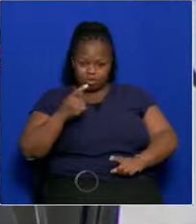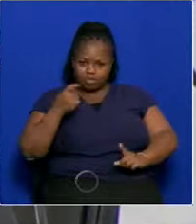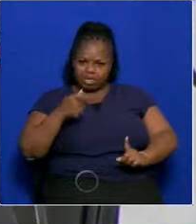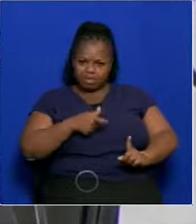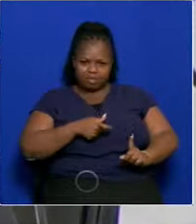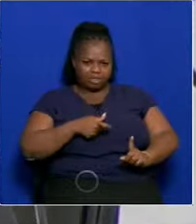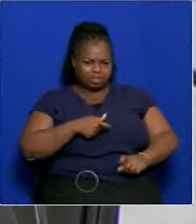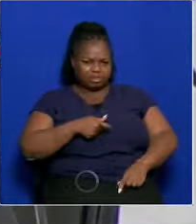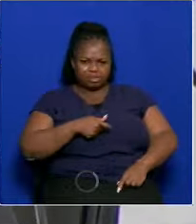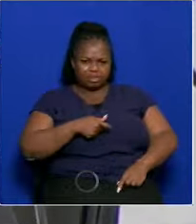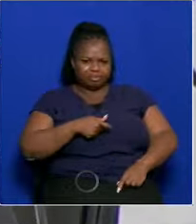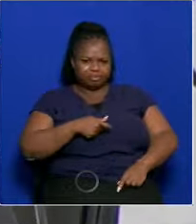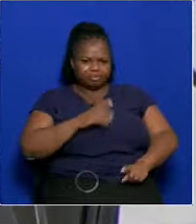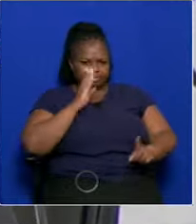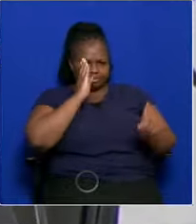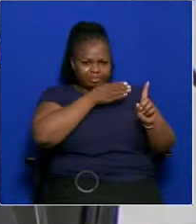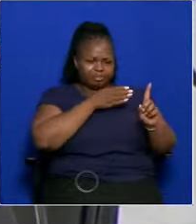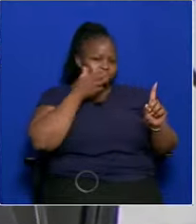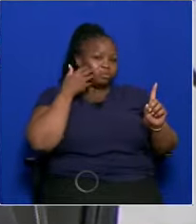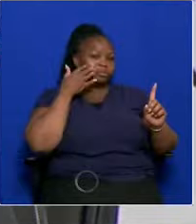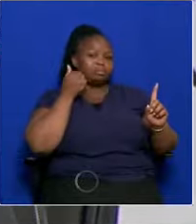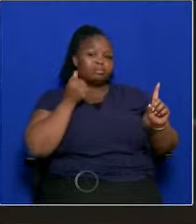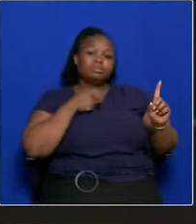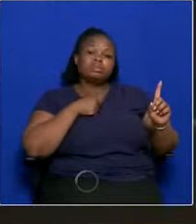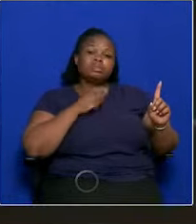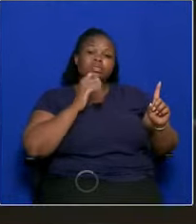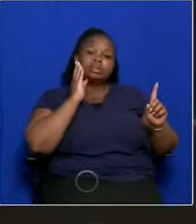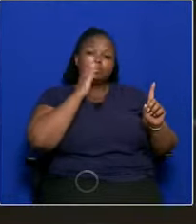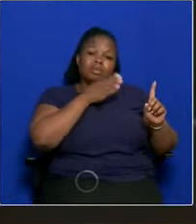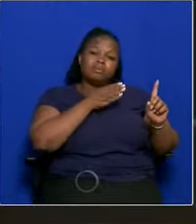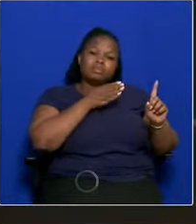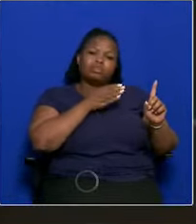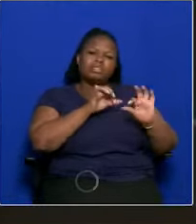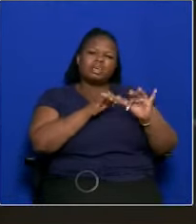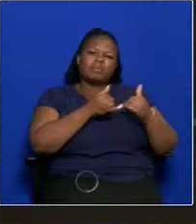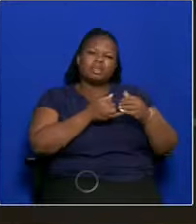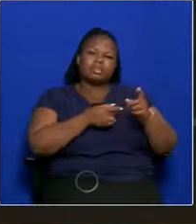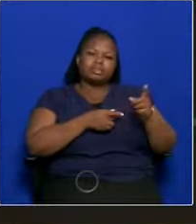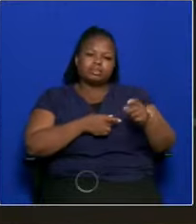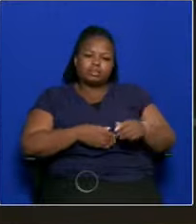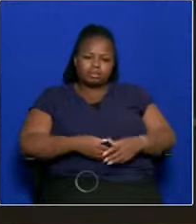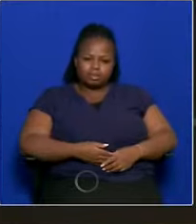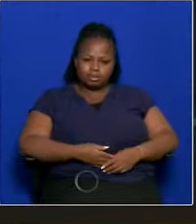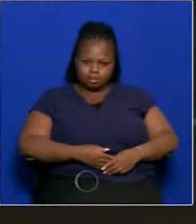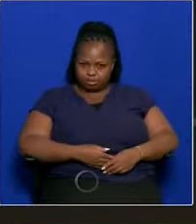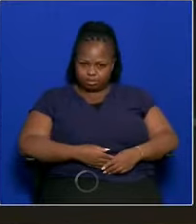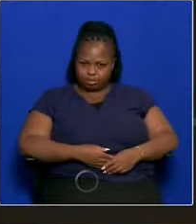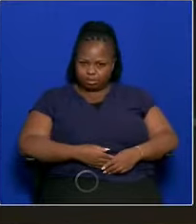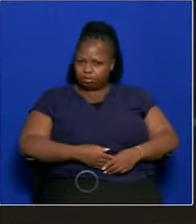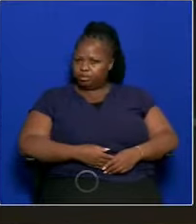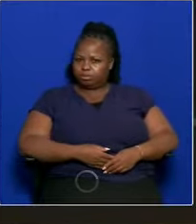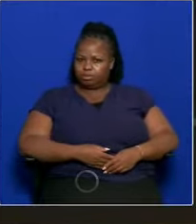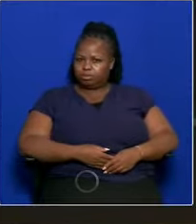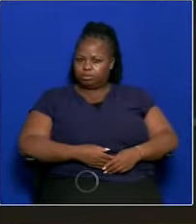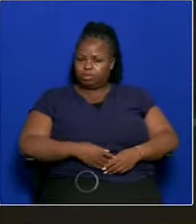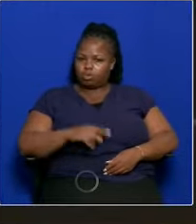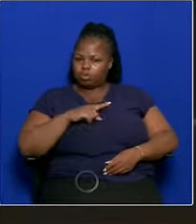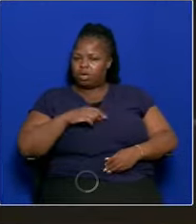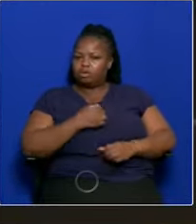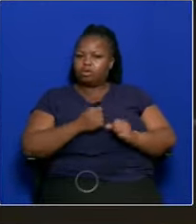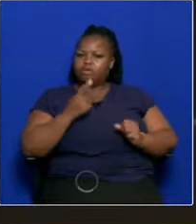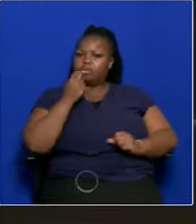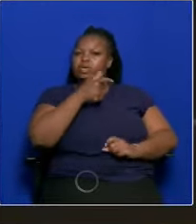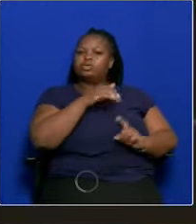Mr. Matlala. It is a payment to one of his companies. You don't pay to his bank account, you pay to